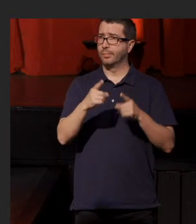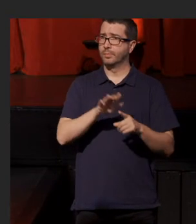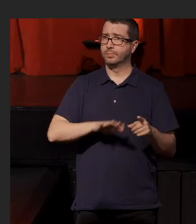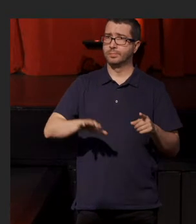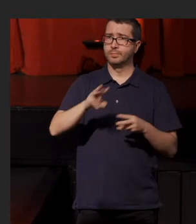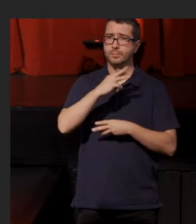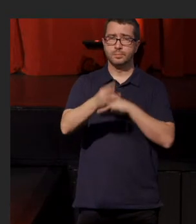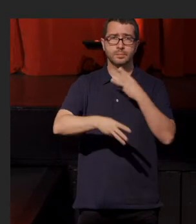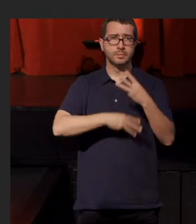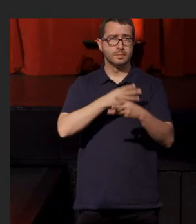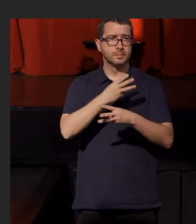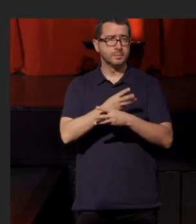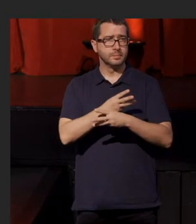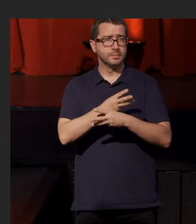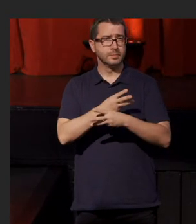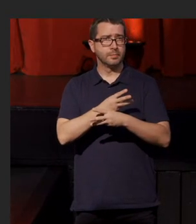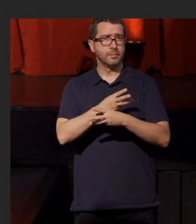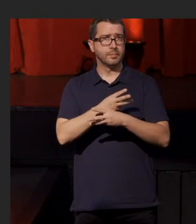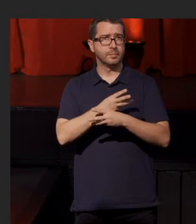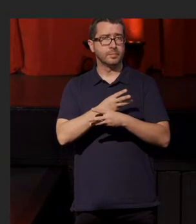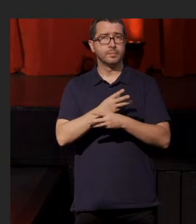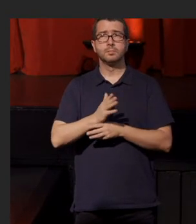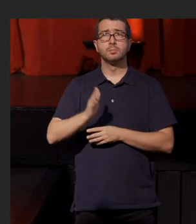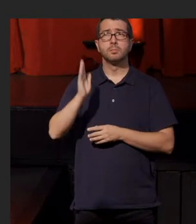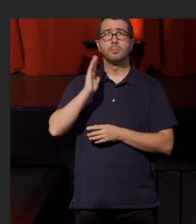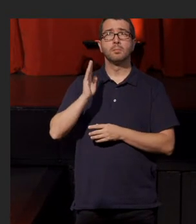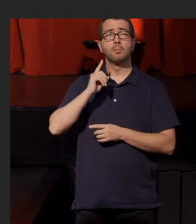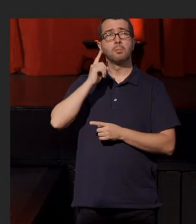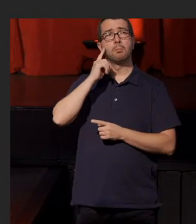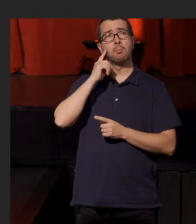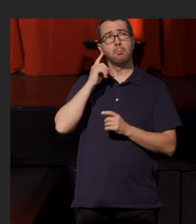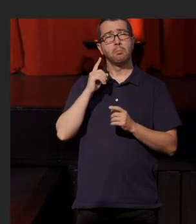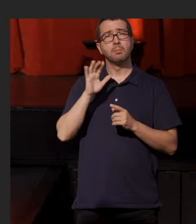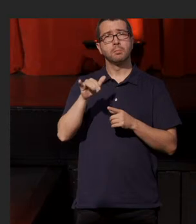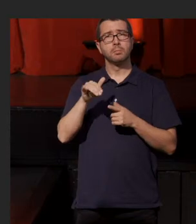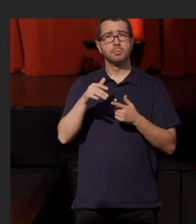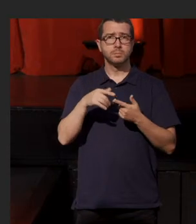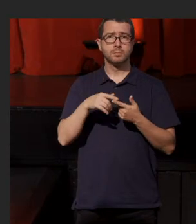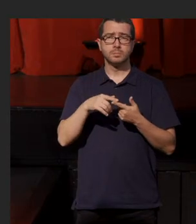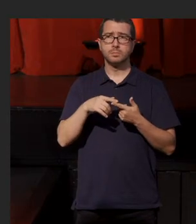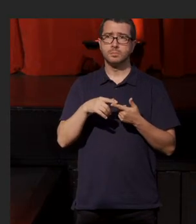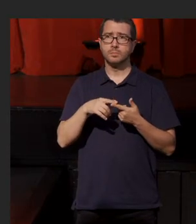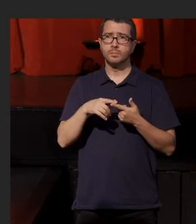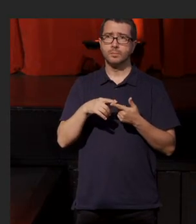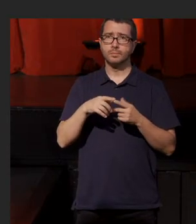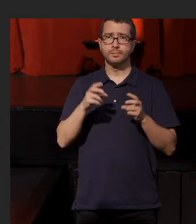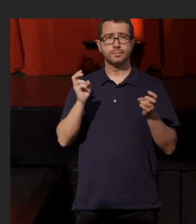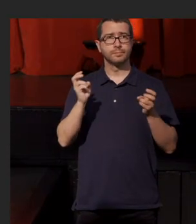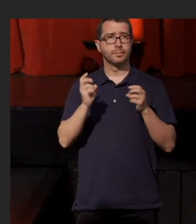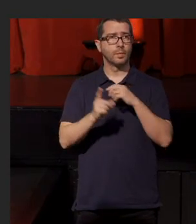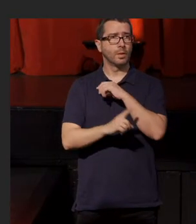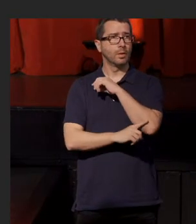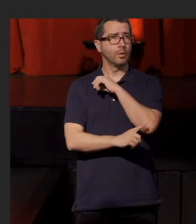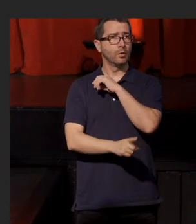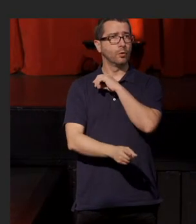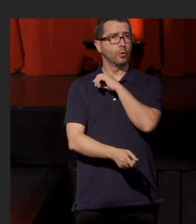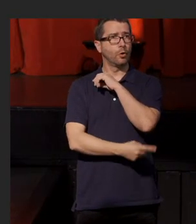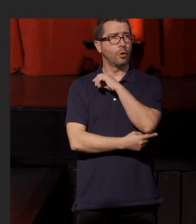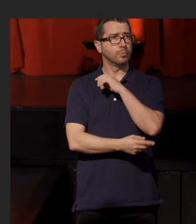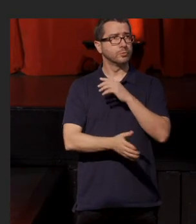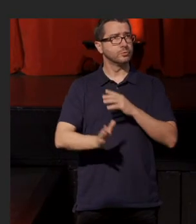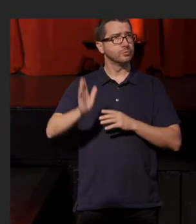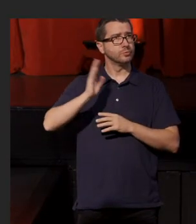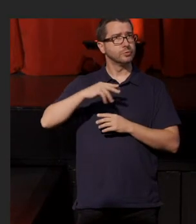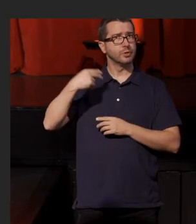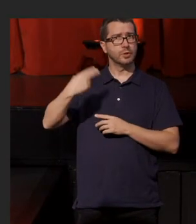of practices that we thought at one point, not that long ago, were on the garbage heap of history are now making a comeback. And it's actually